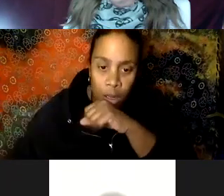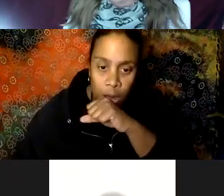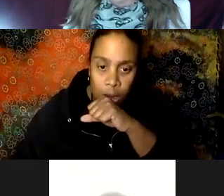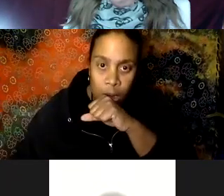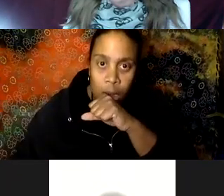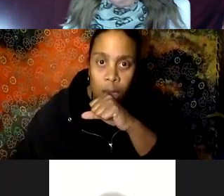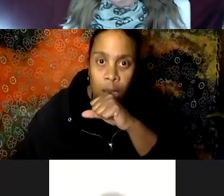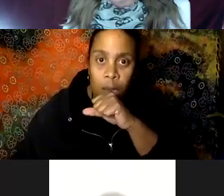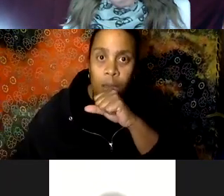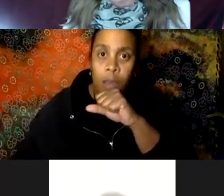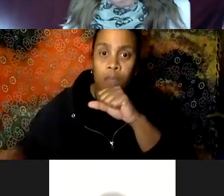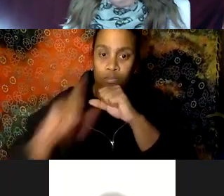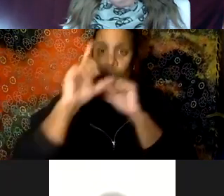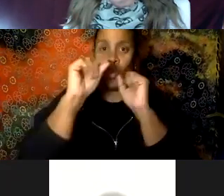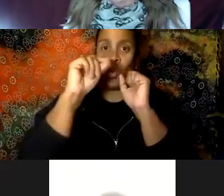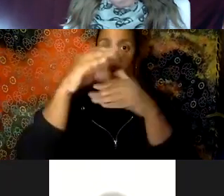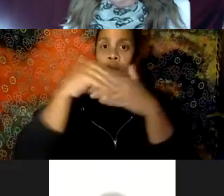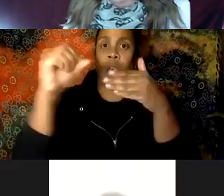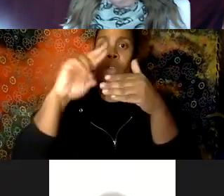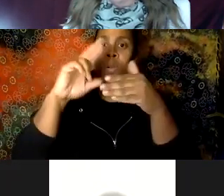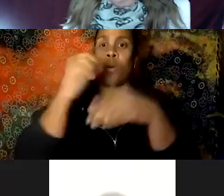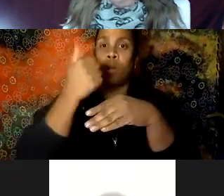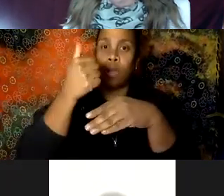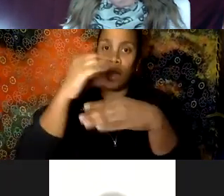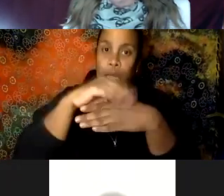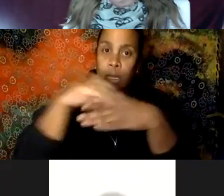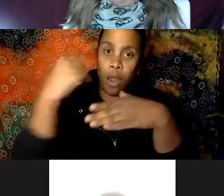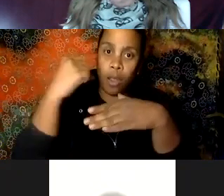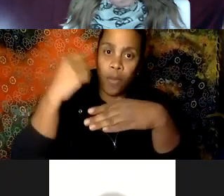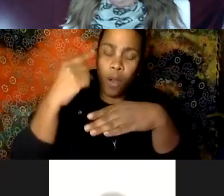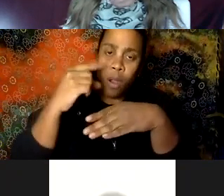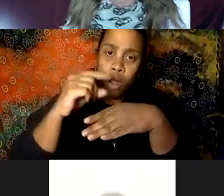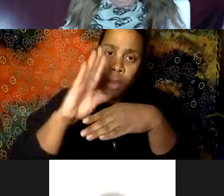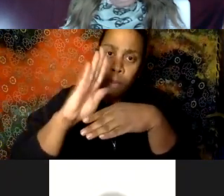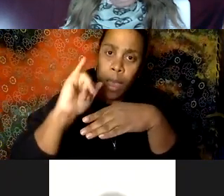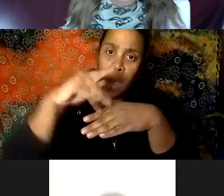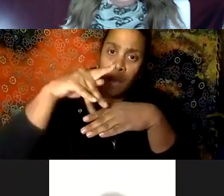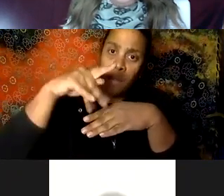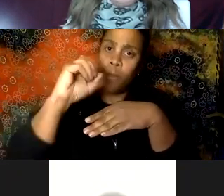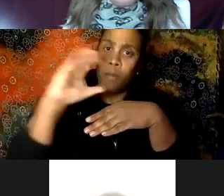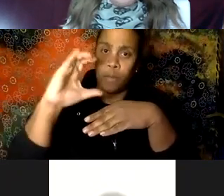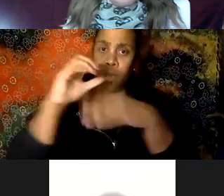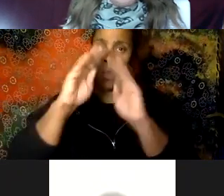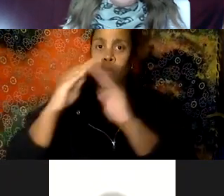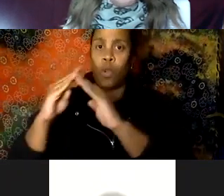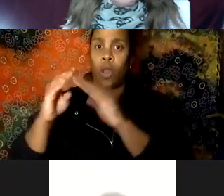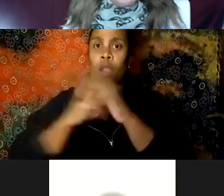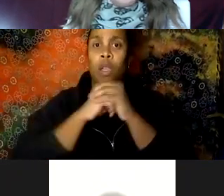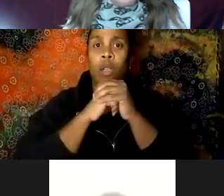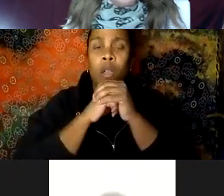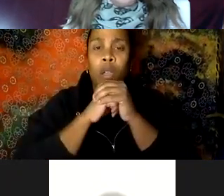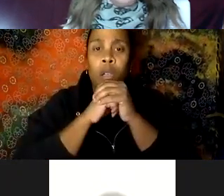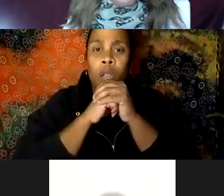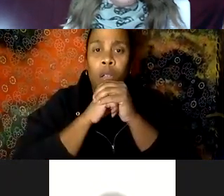Yeah, just it's $20 or it's $10 for BIPOC community. So our way of making reparations. And we will get